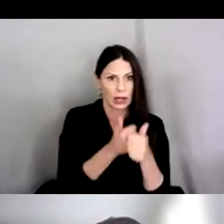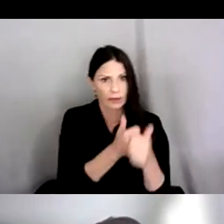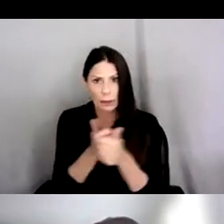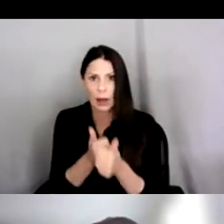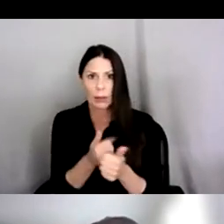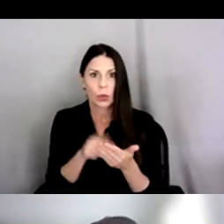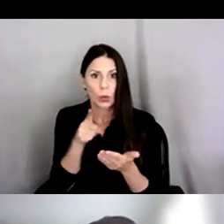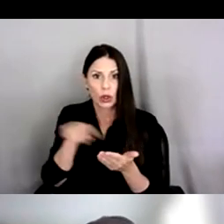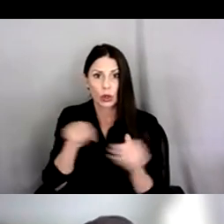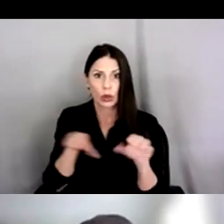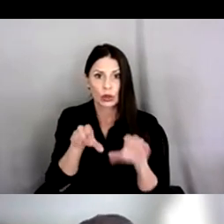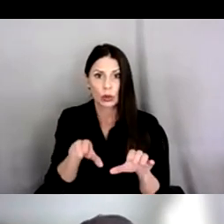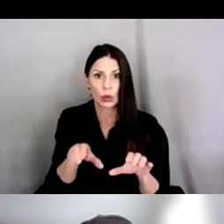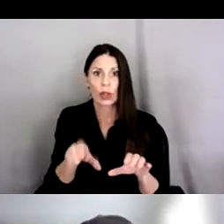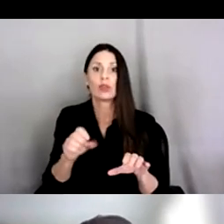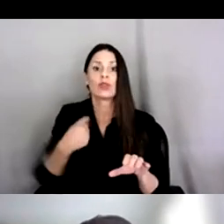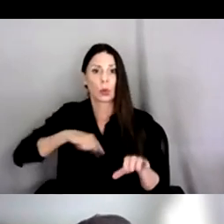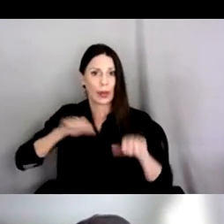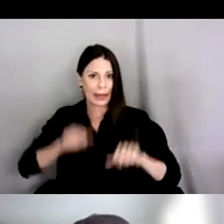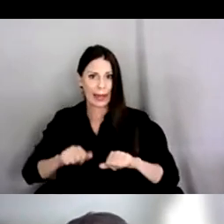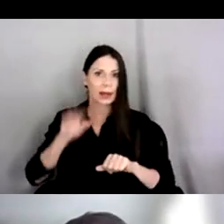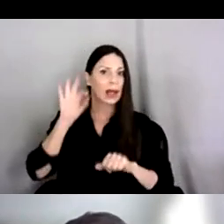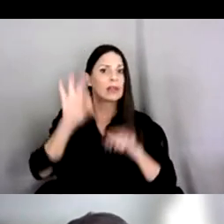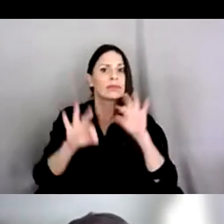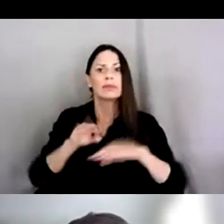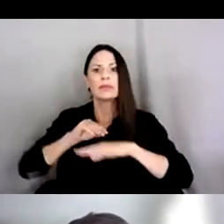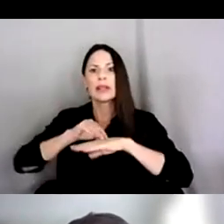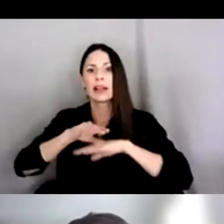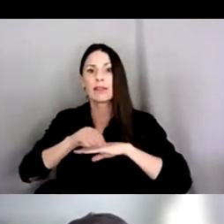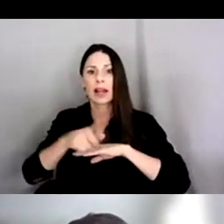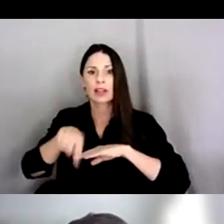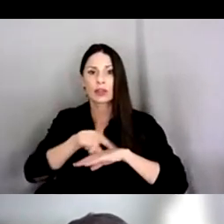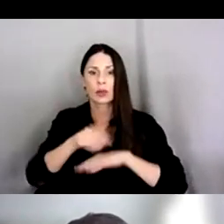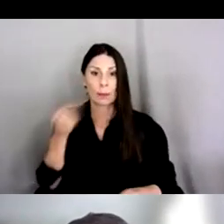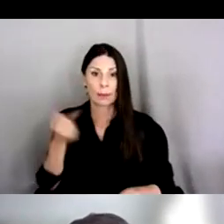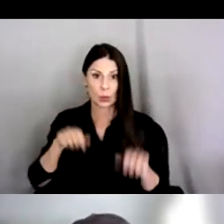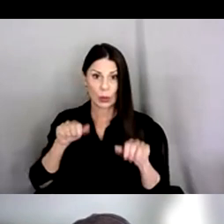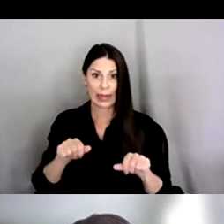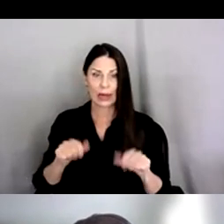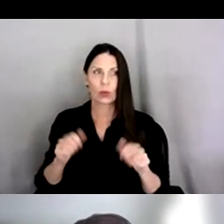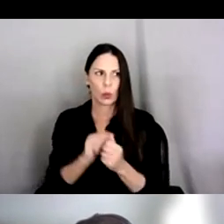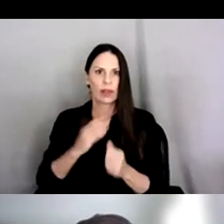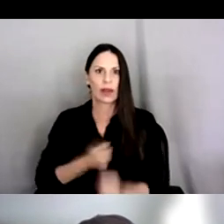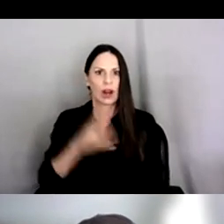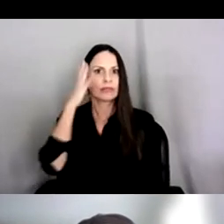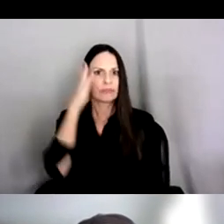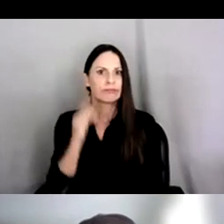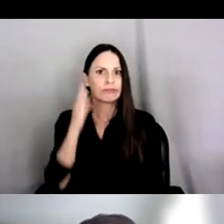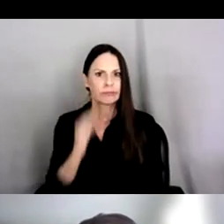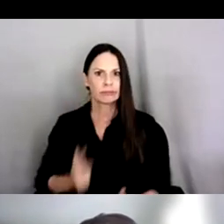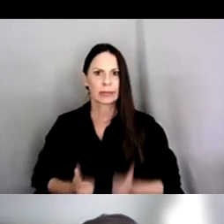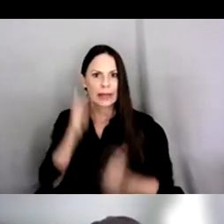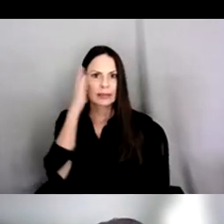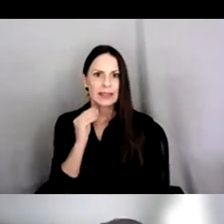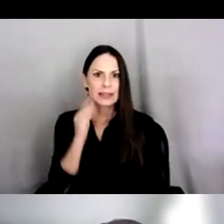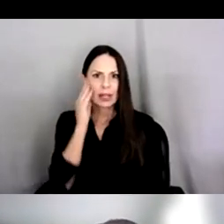can be advising you guys like in the best way that we can with our lived experience. And you know, it's not so much for